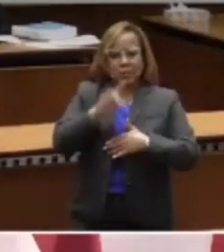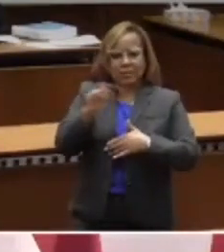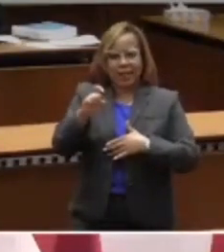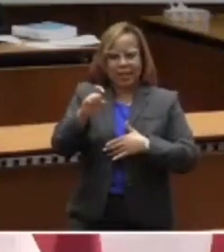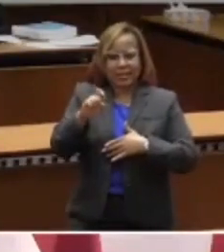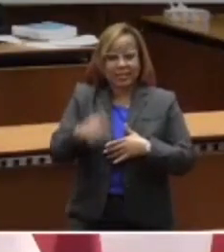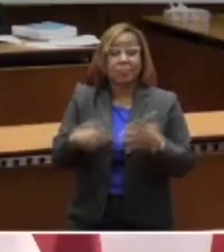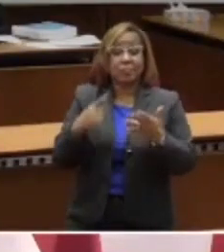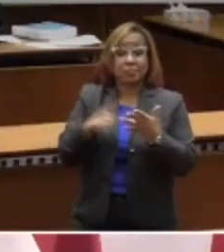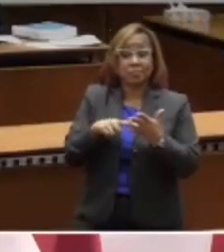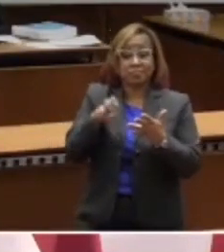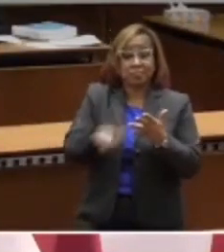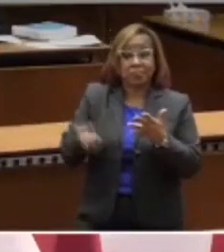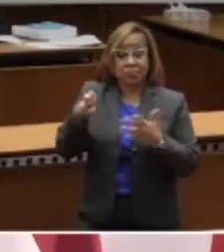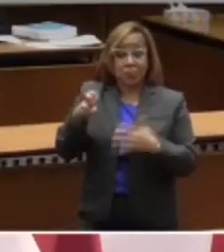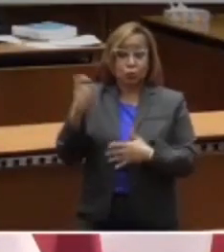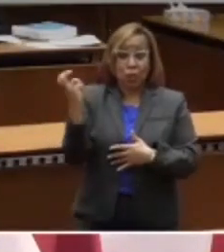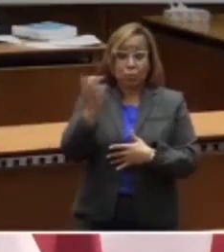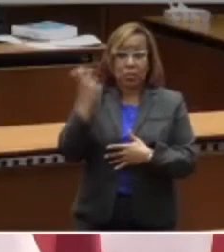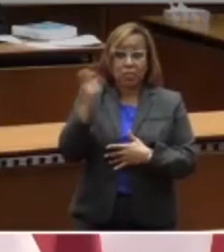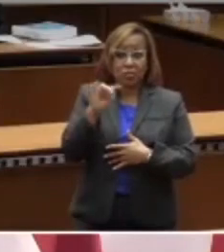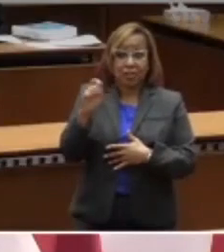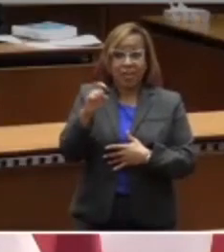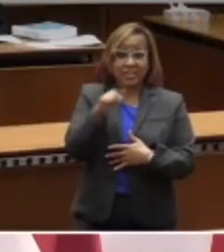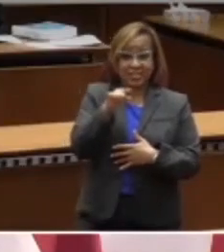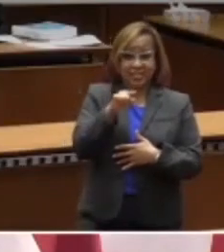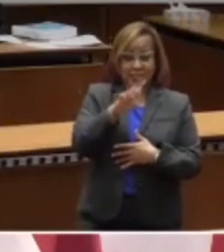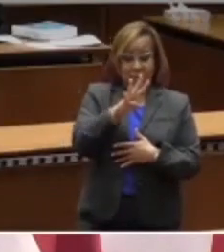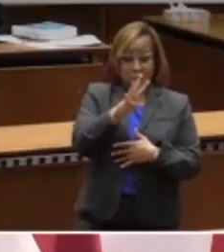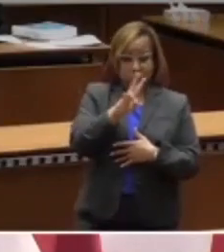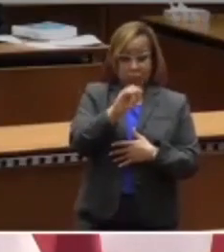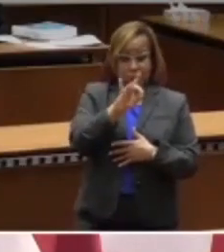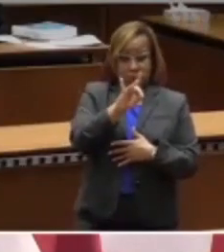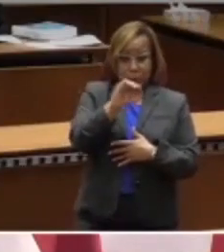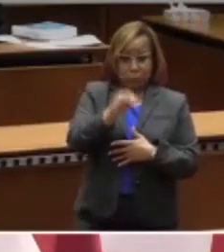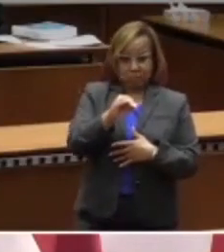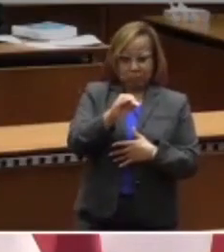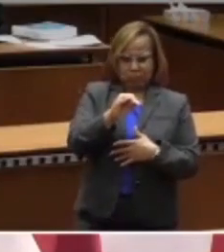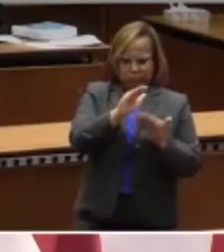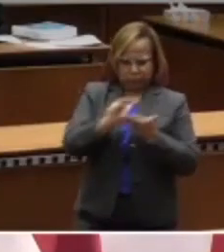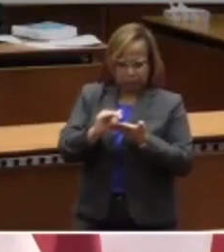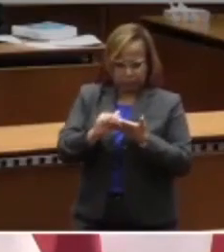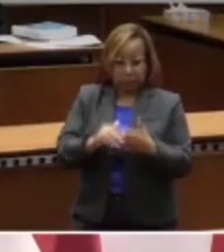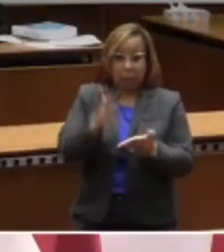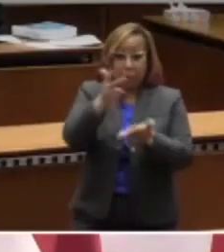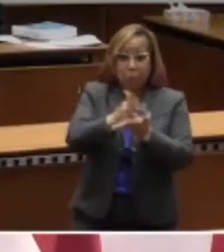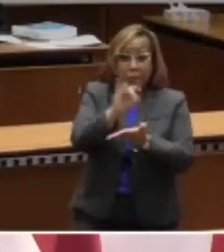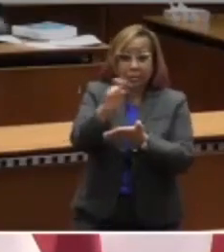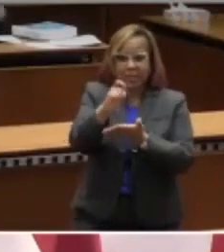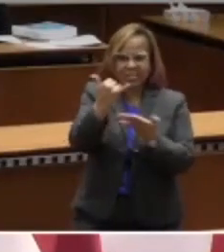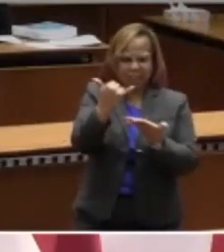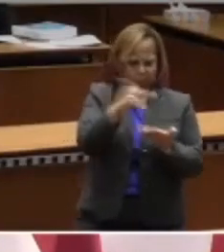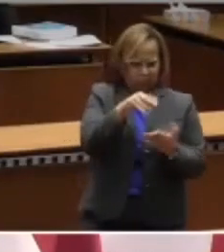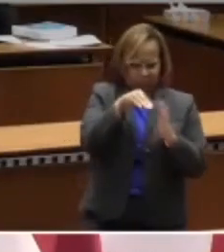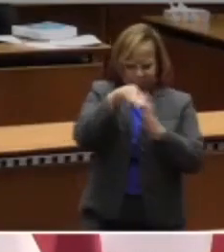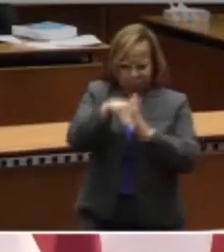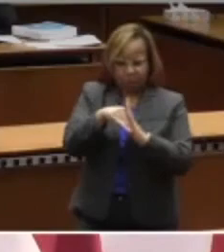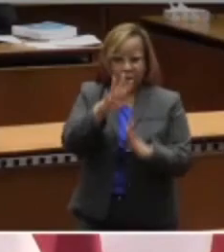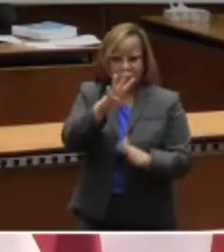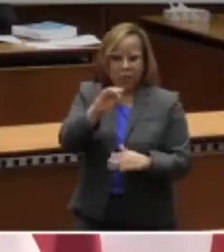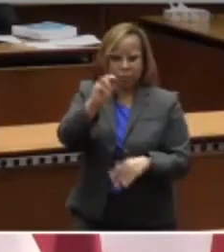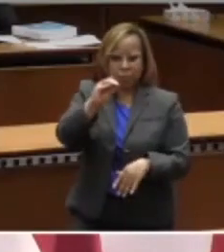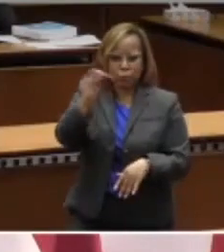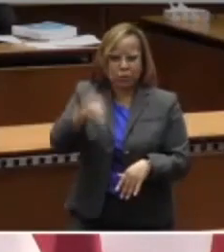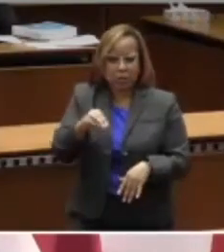ground transportation tax down 47.8%, parking taxes down 48%,